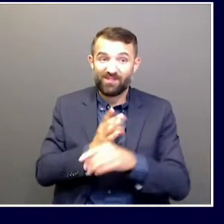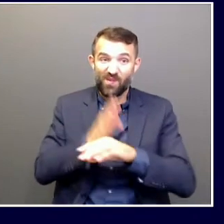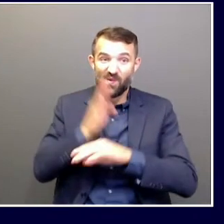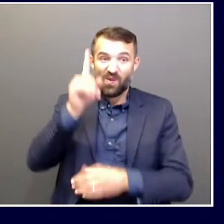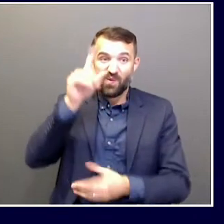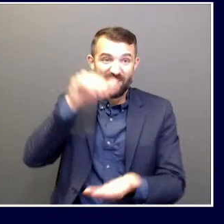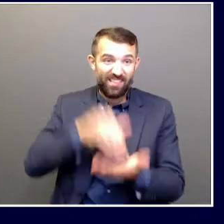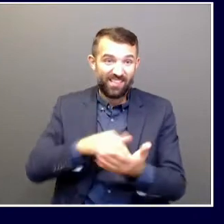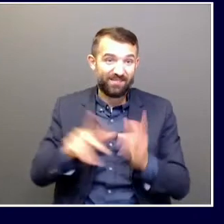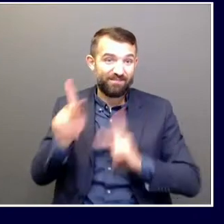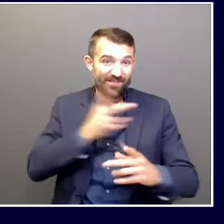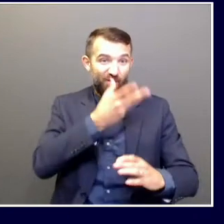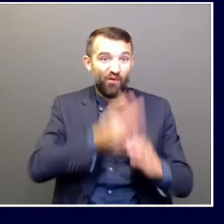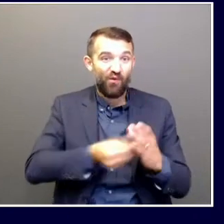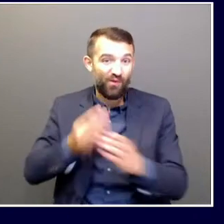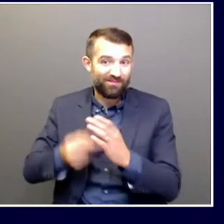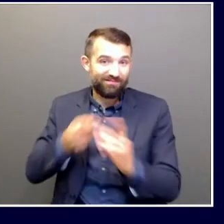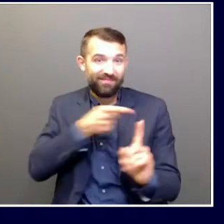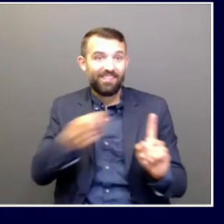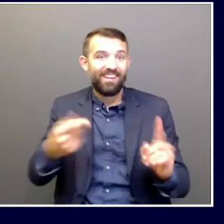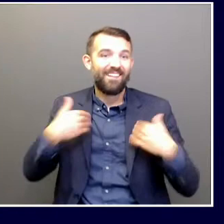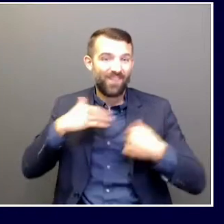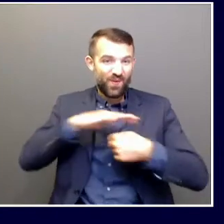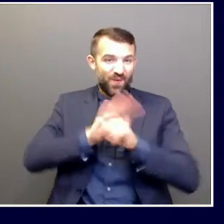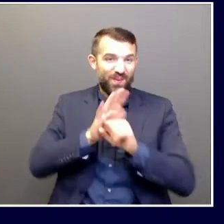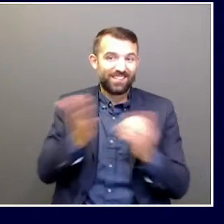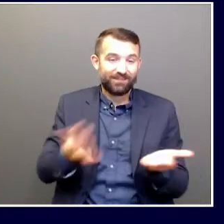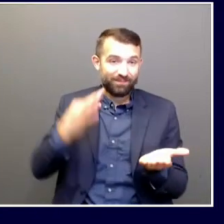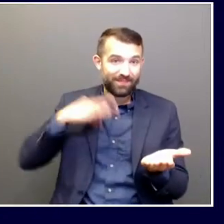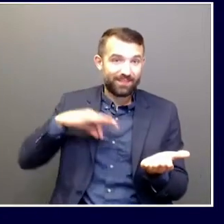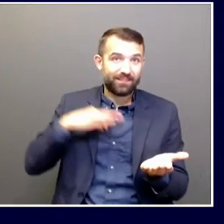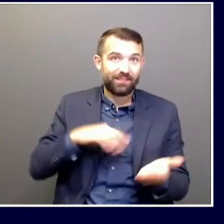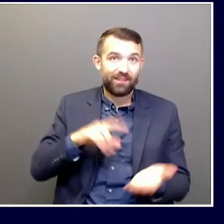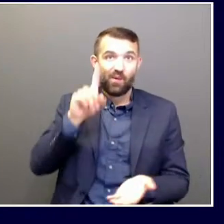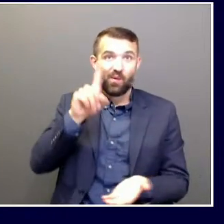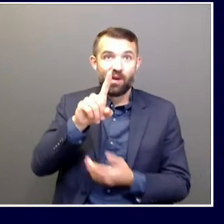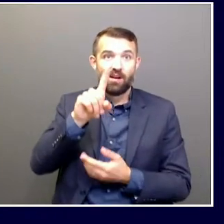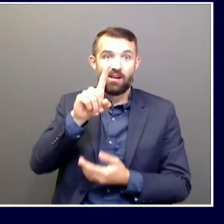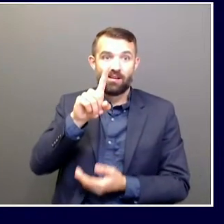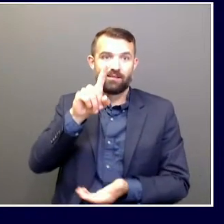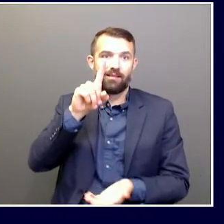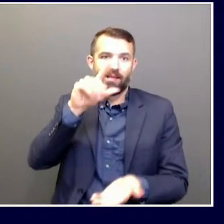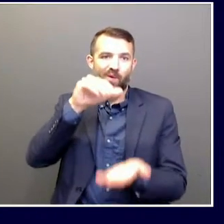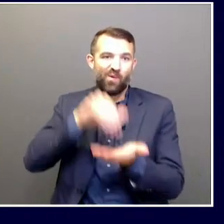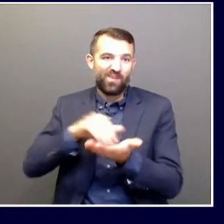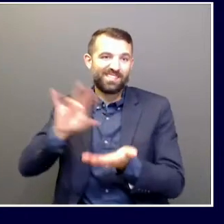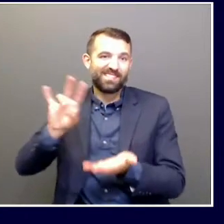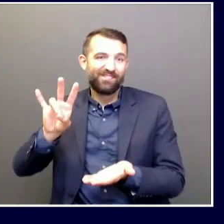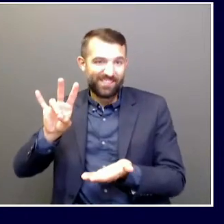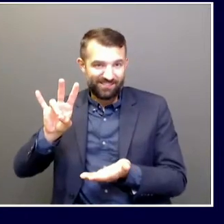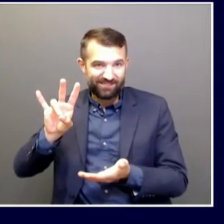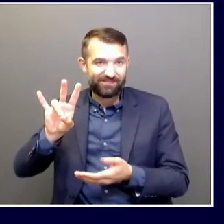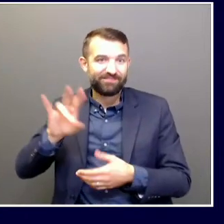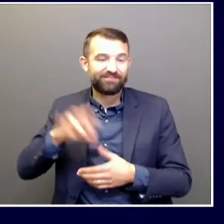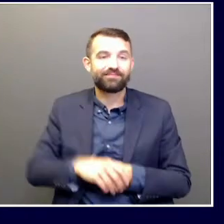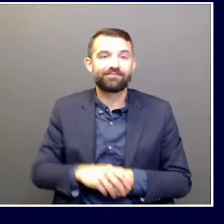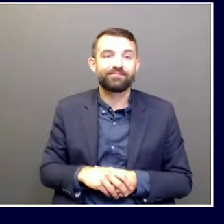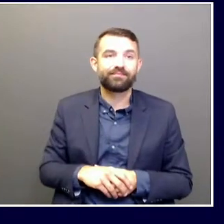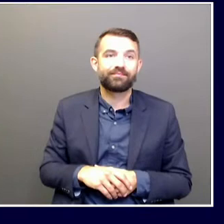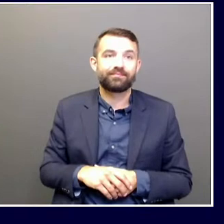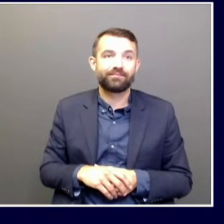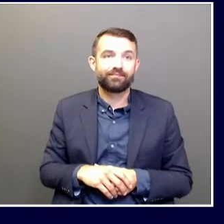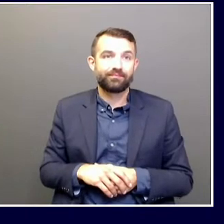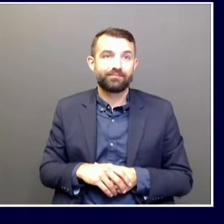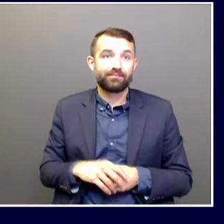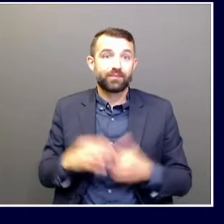with COVID-19, 1,007, sadly, to be exact. Of those, Maine CDC is reporting an